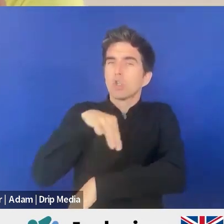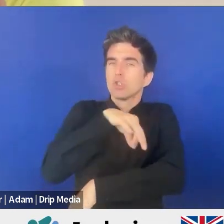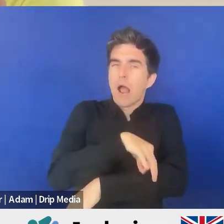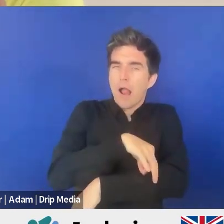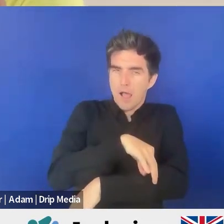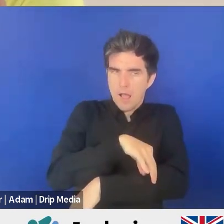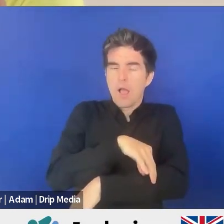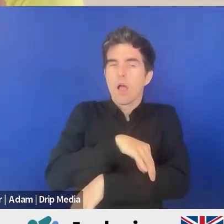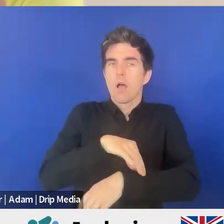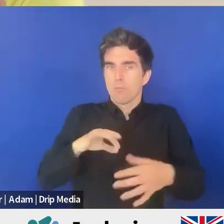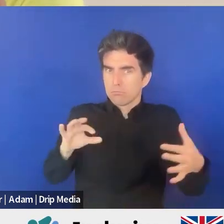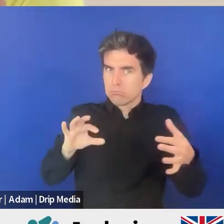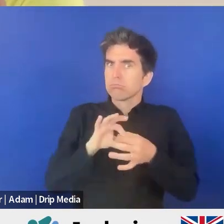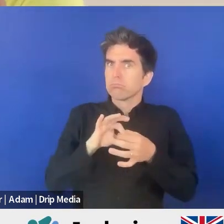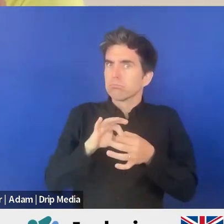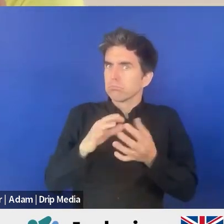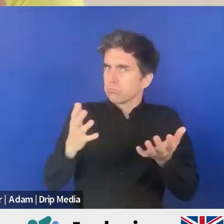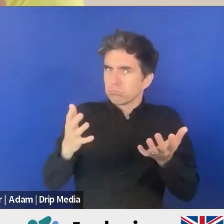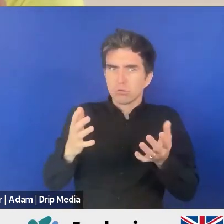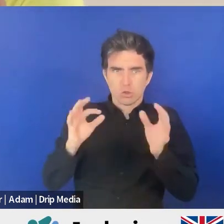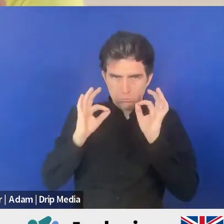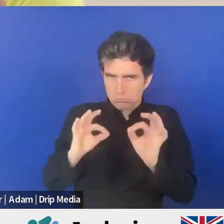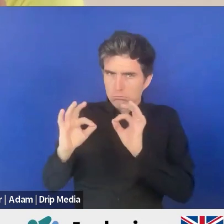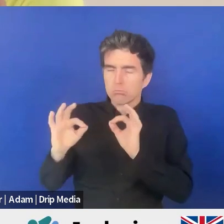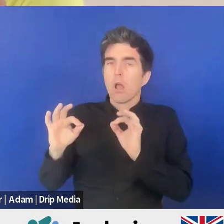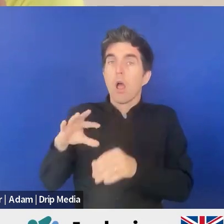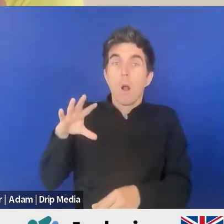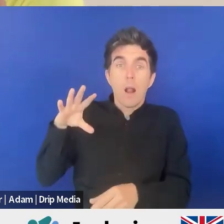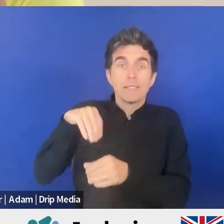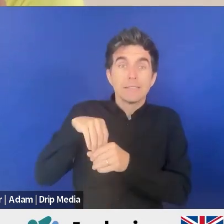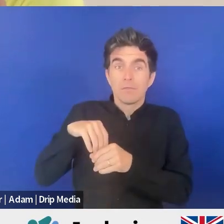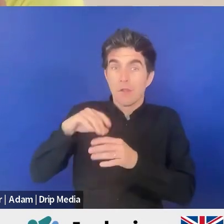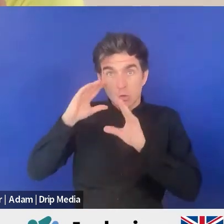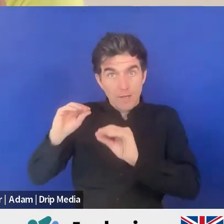with disabilities is delivered sustainably? Pramila?